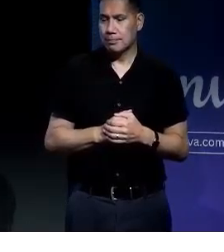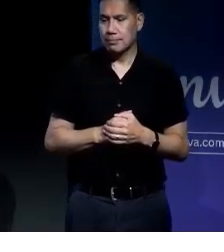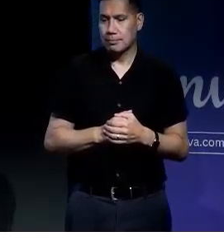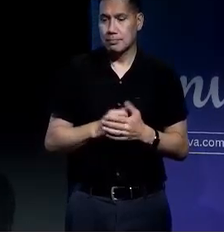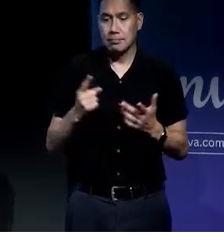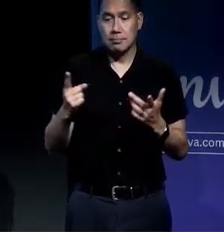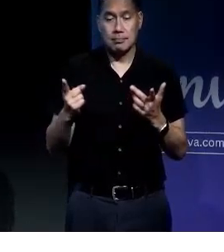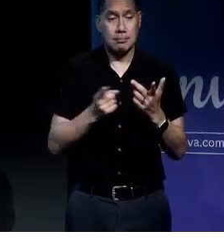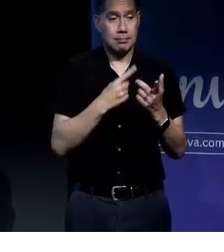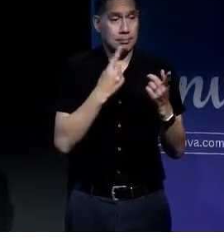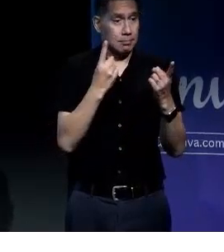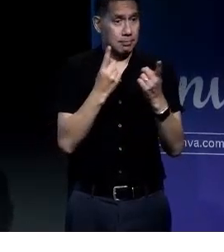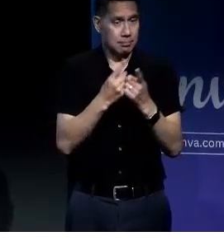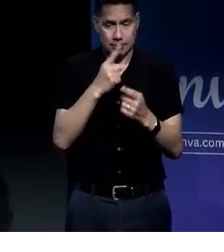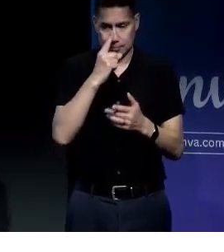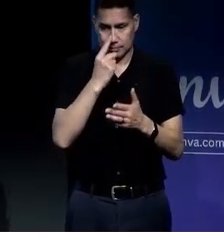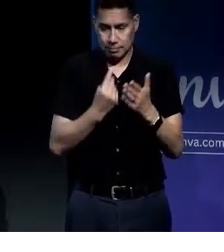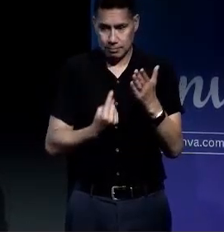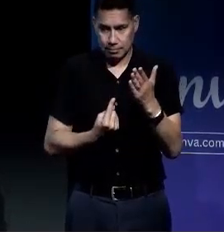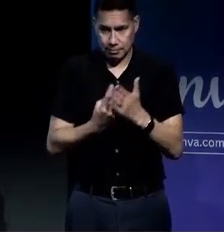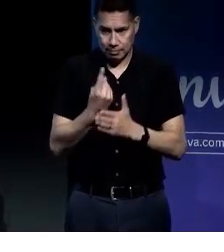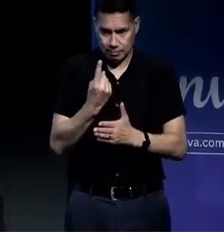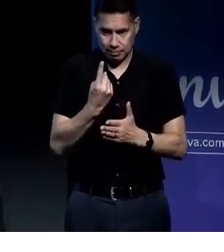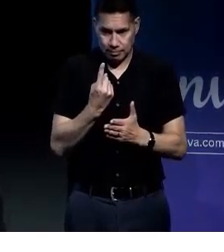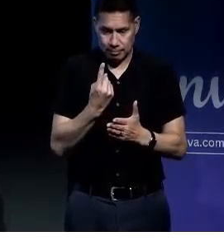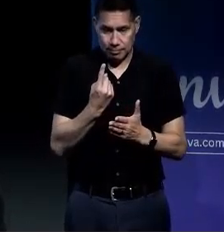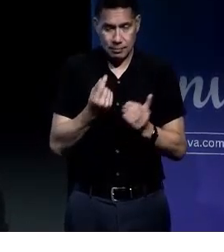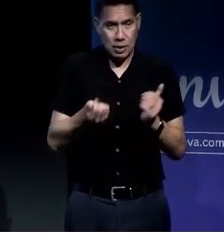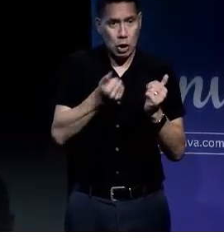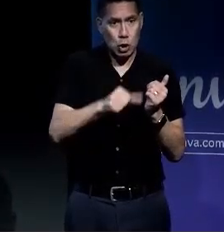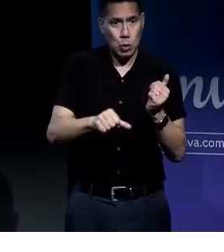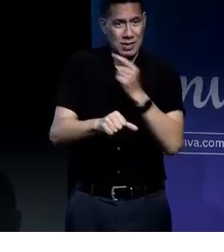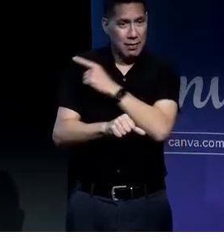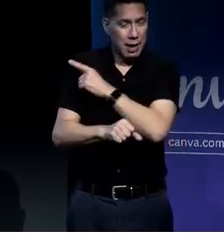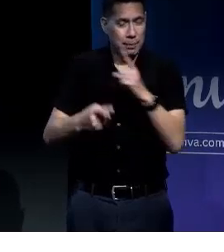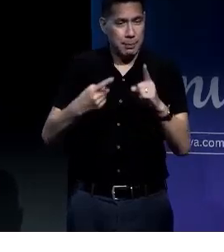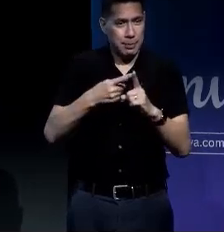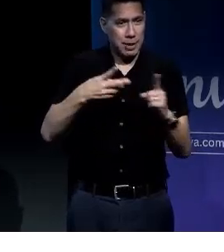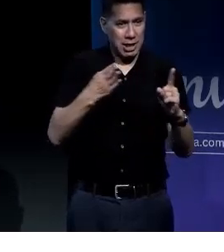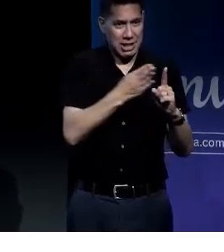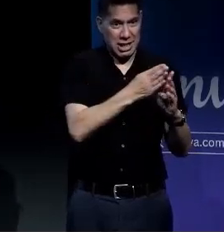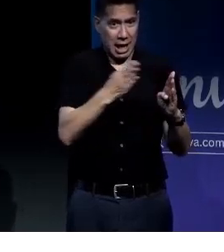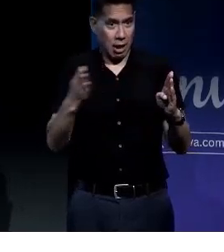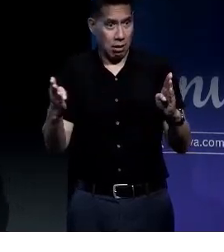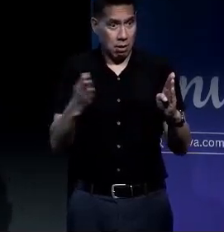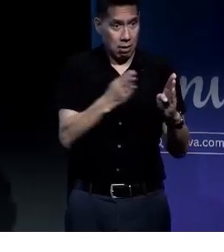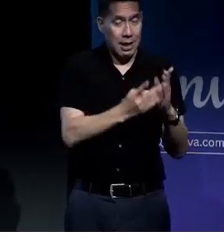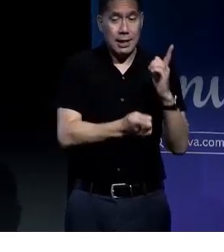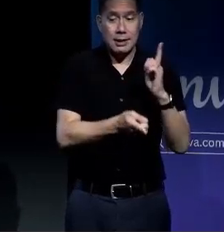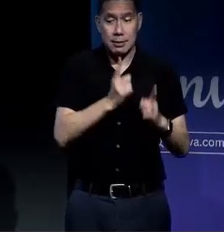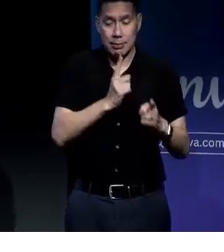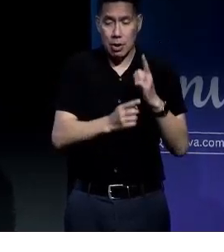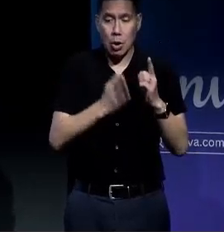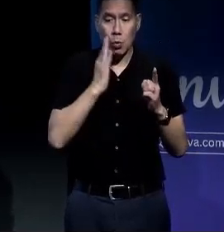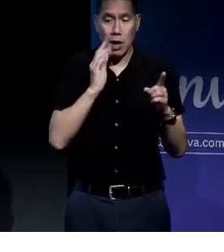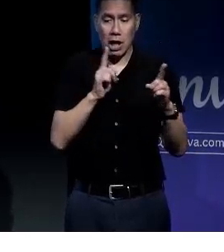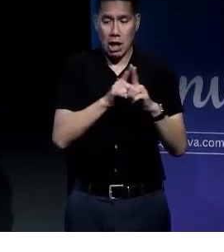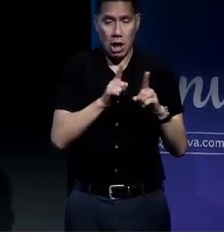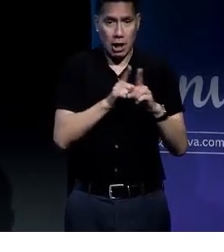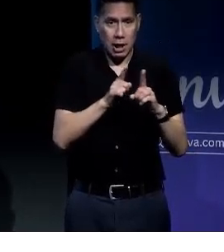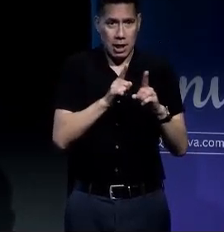Another thing that can happen in using this particular scale is sometimes when the mathematics